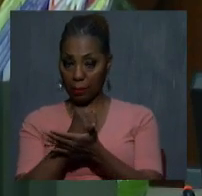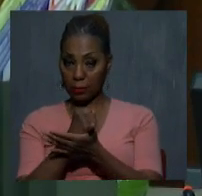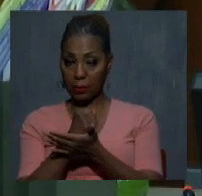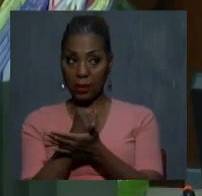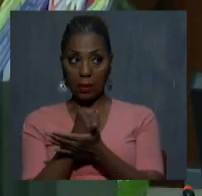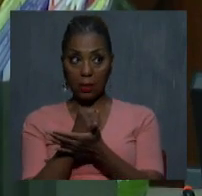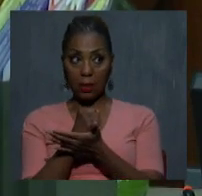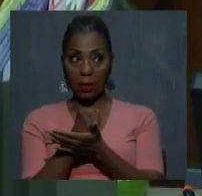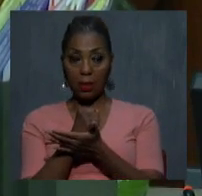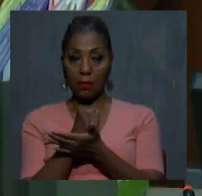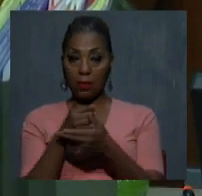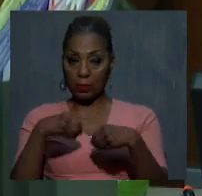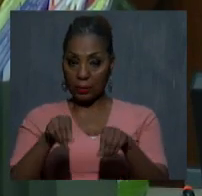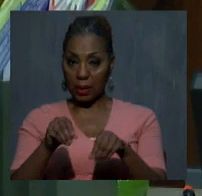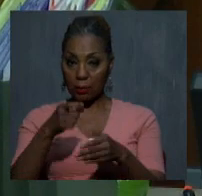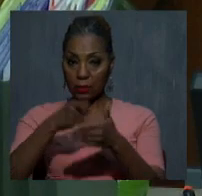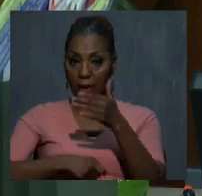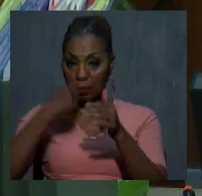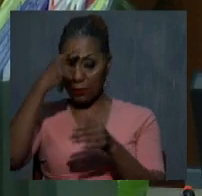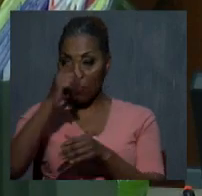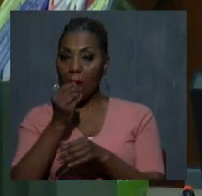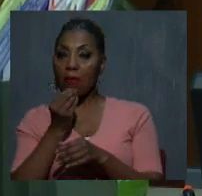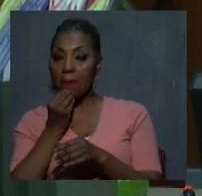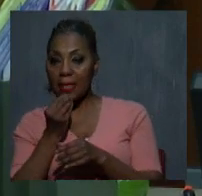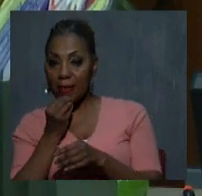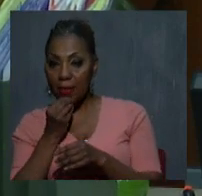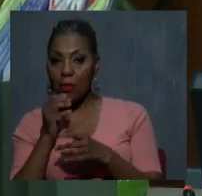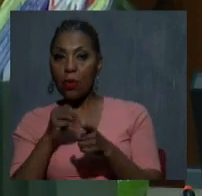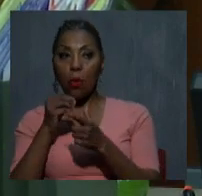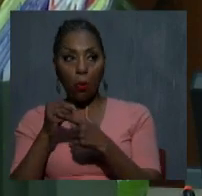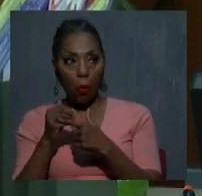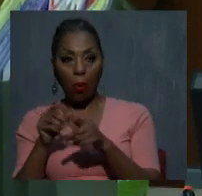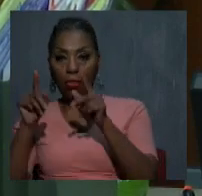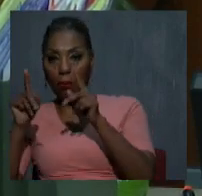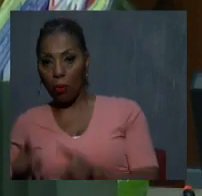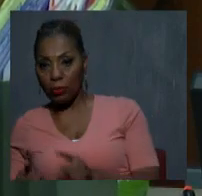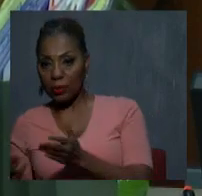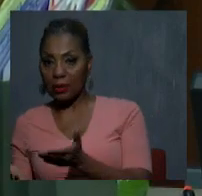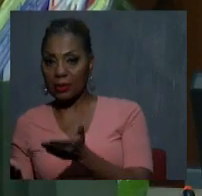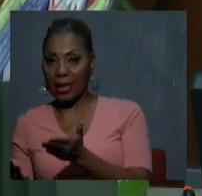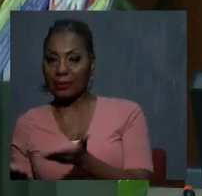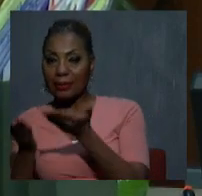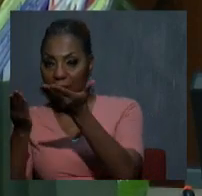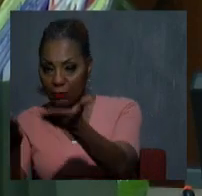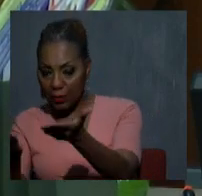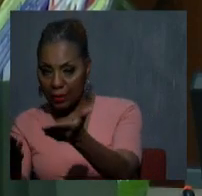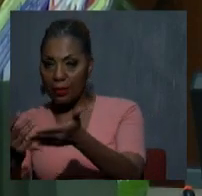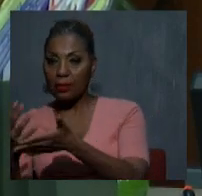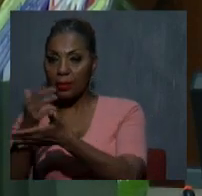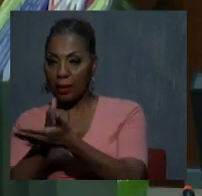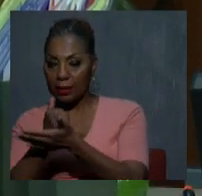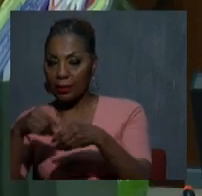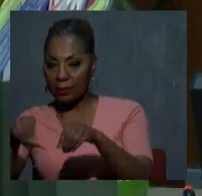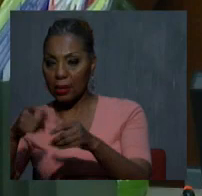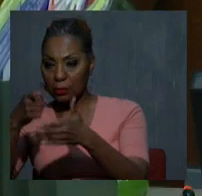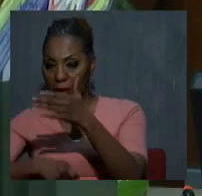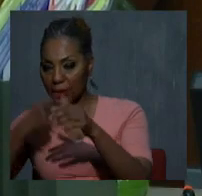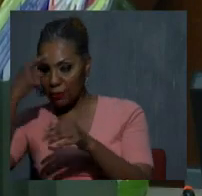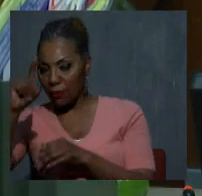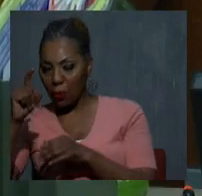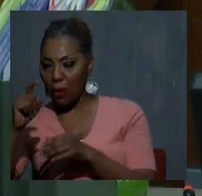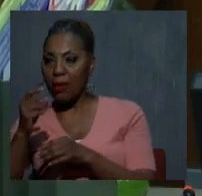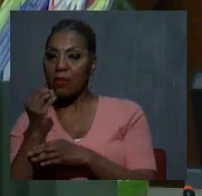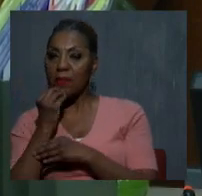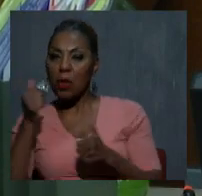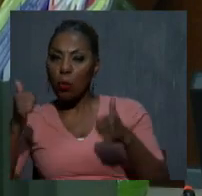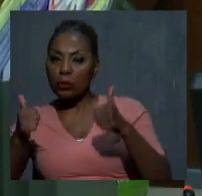the sales tax for the meal, or should the entity that delivers it to me collect the sales tax for the meal?